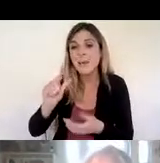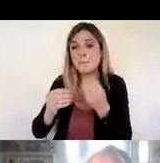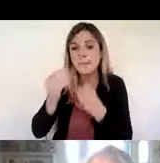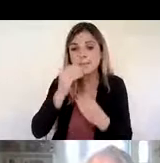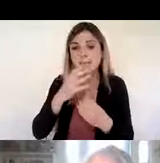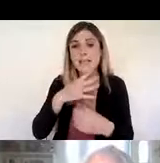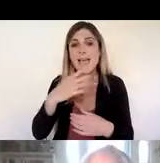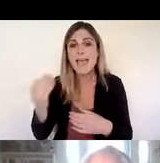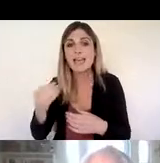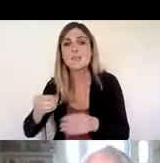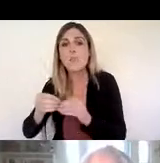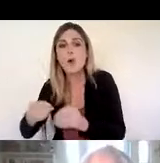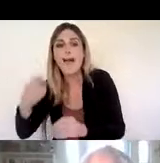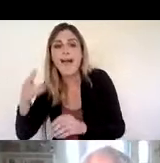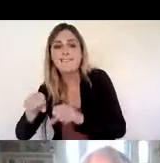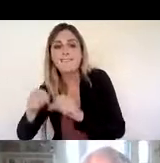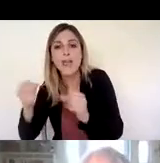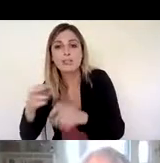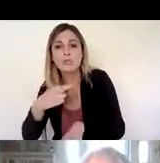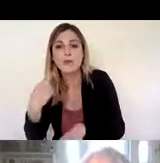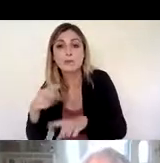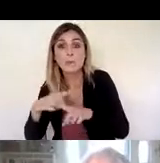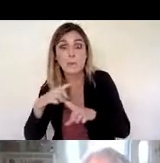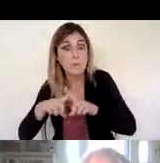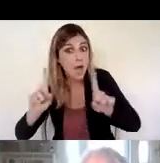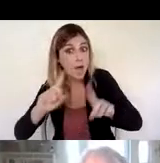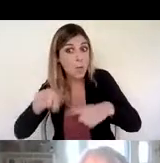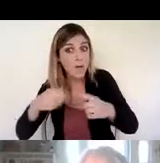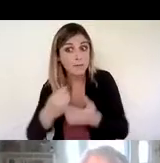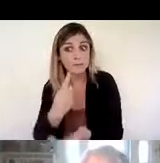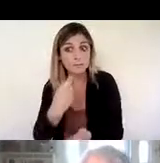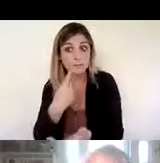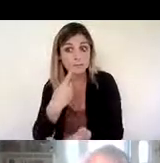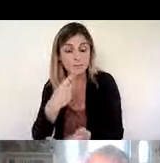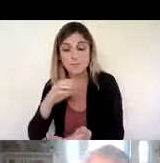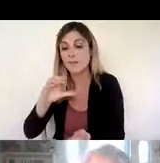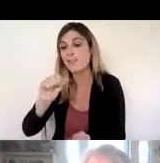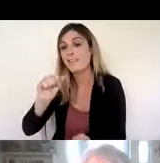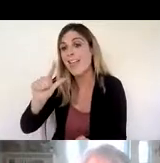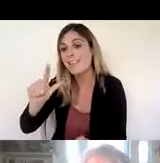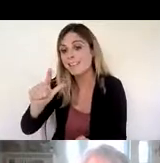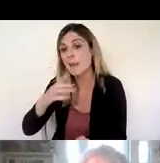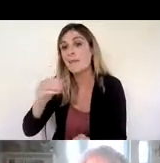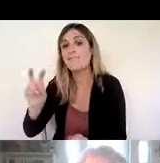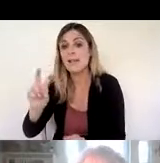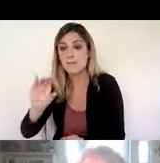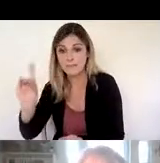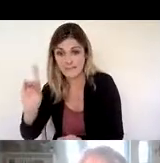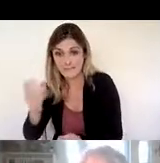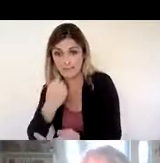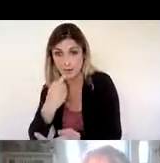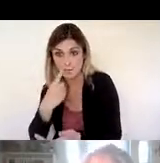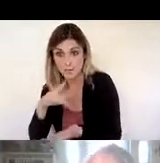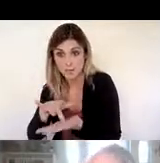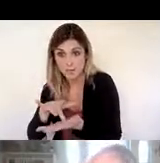meat eaters. But when the vegans were taking calcium and vitamin D supplements, there was no difference between the vegans and the